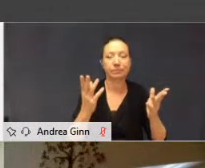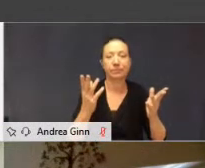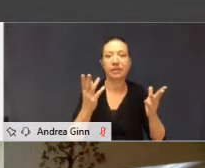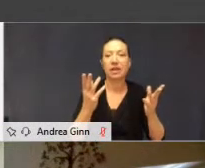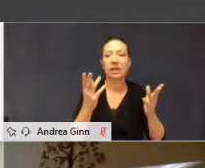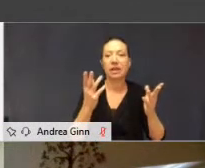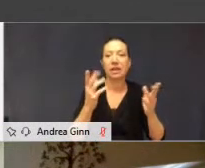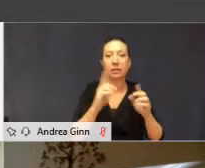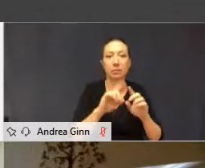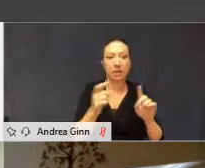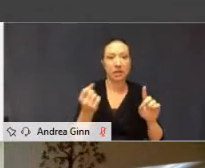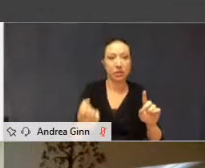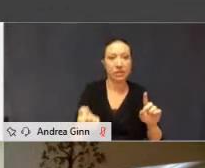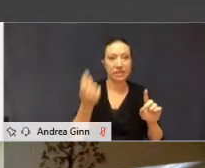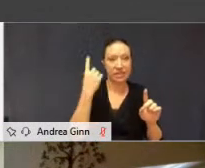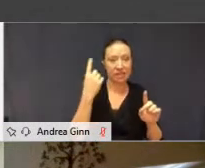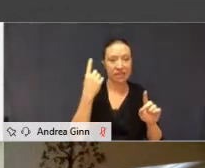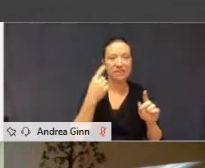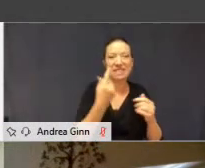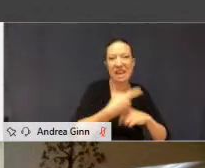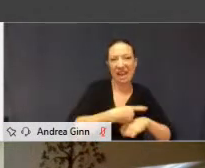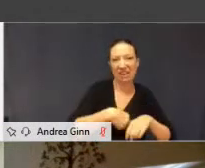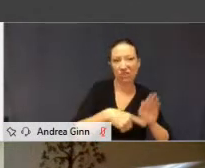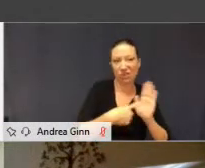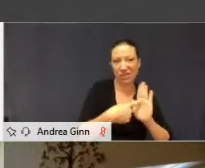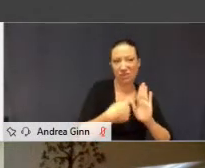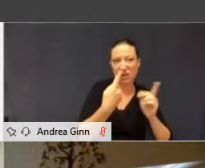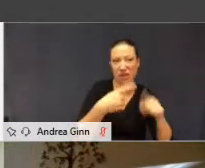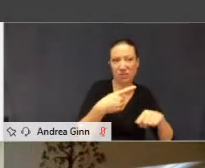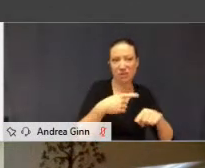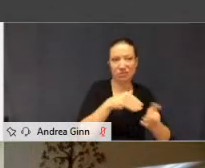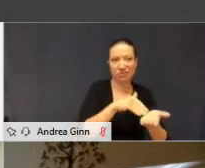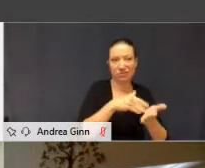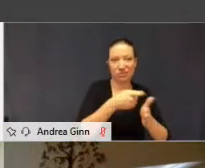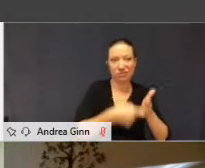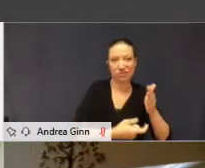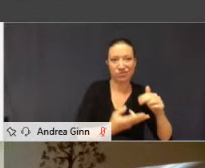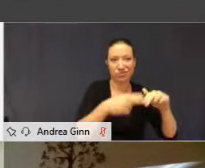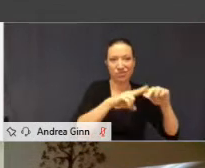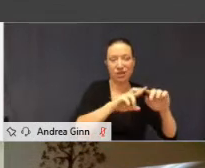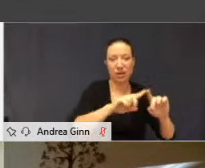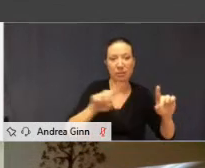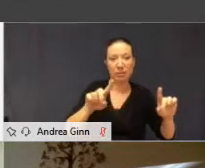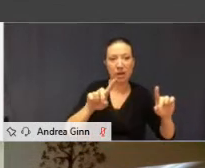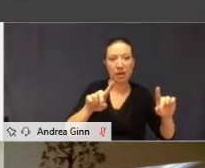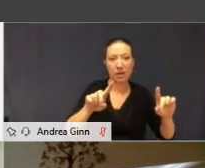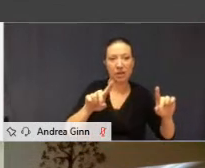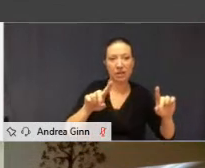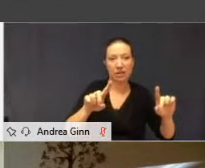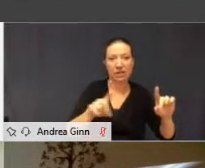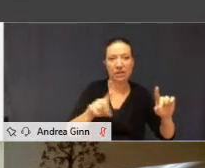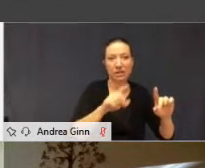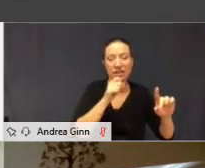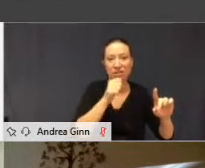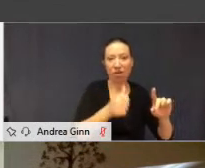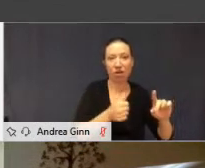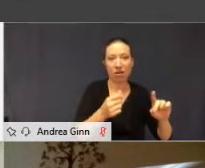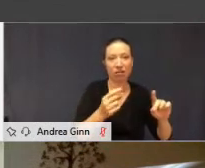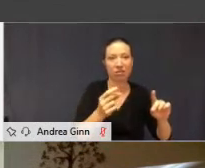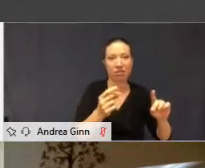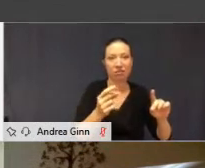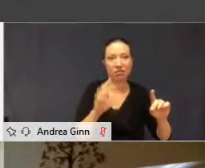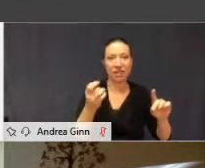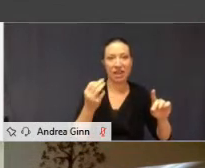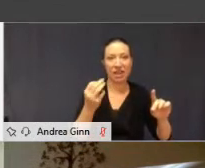claims don't come in until after that rate increase has gone away, it is retroactive, correct? Okay. Yeah, claims are